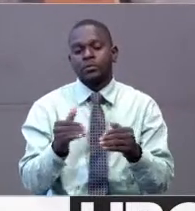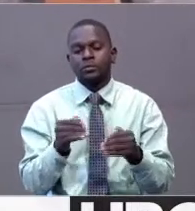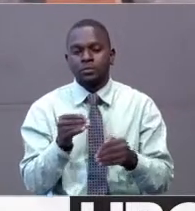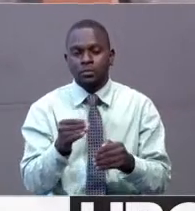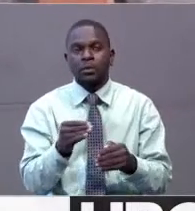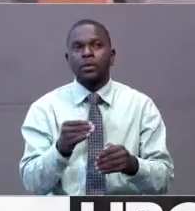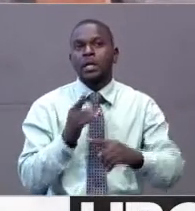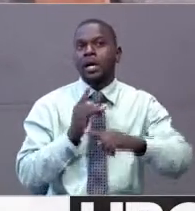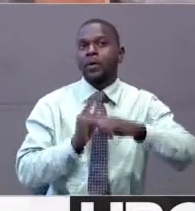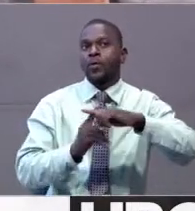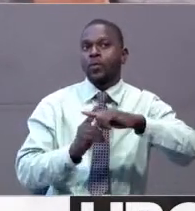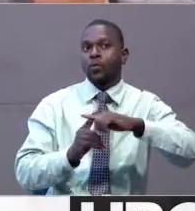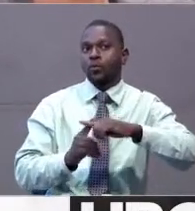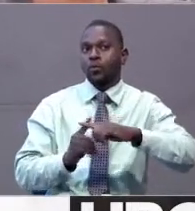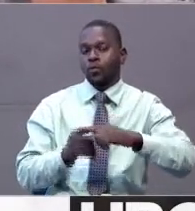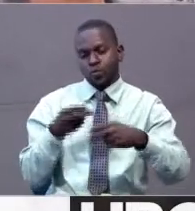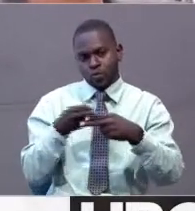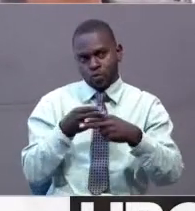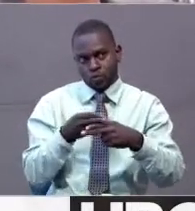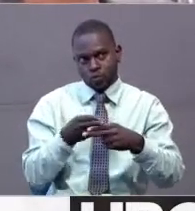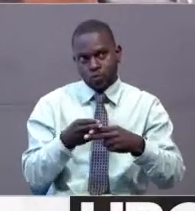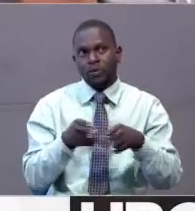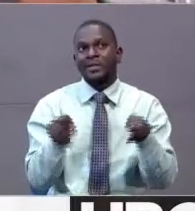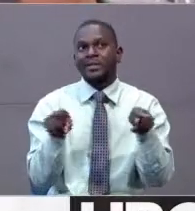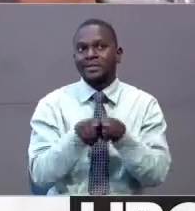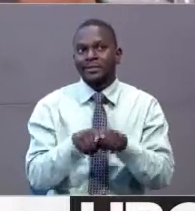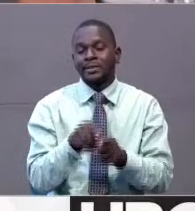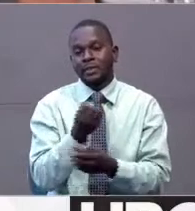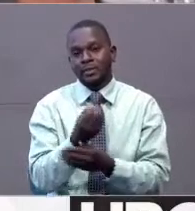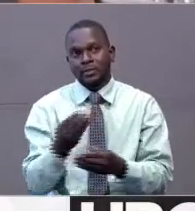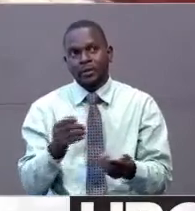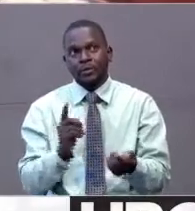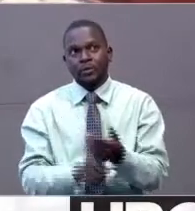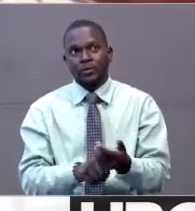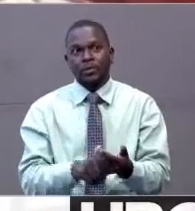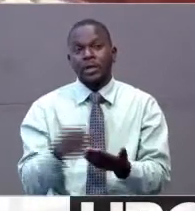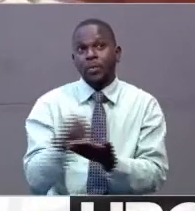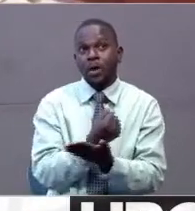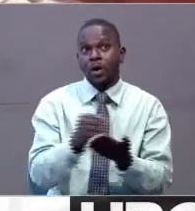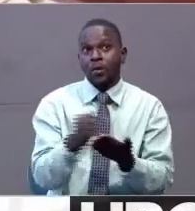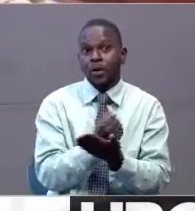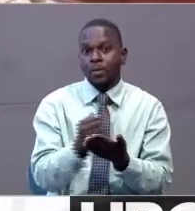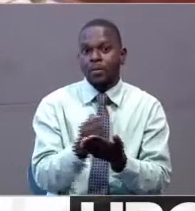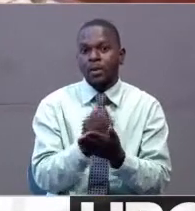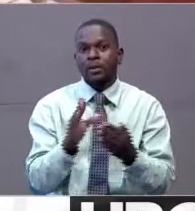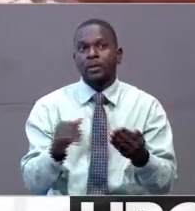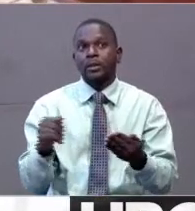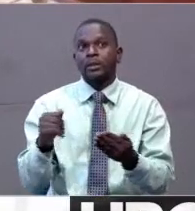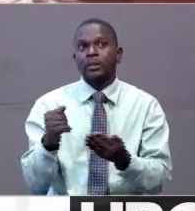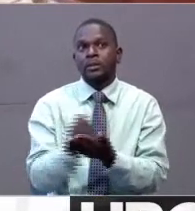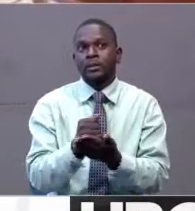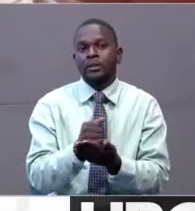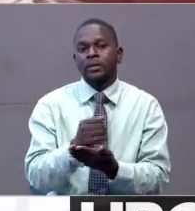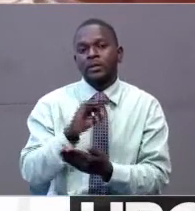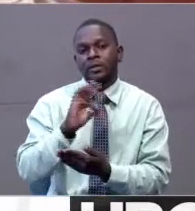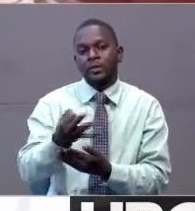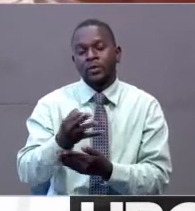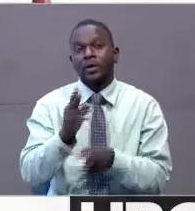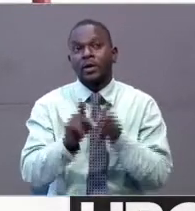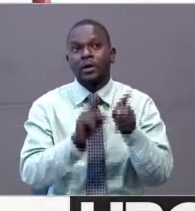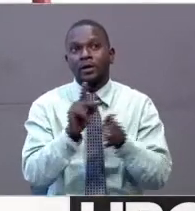If you add almost equal number to pick the passports alone, you are talking of 3,000